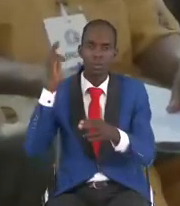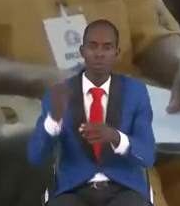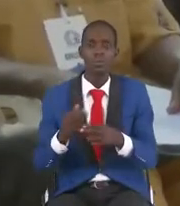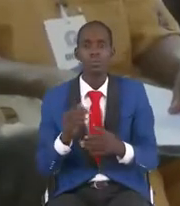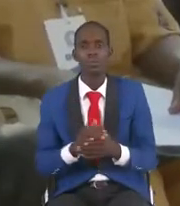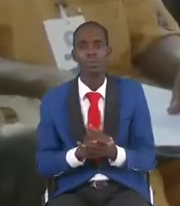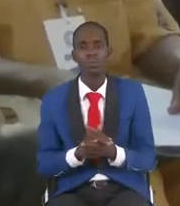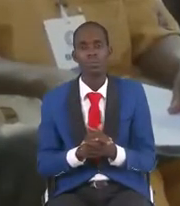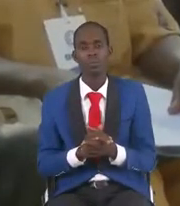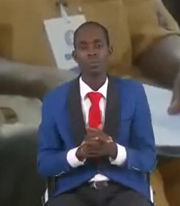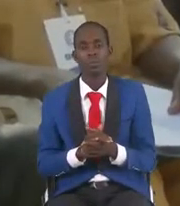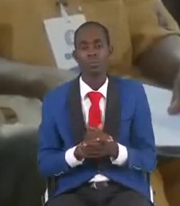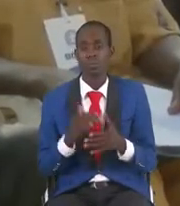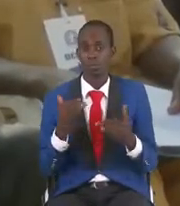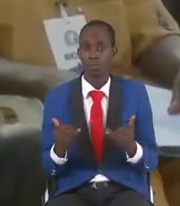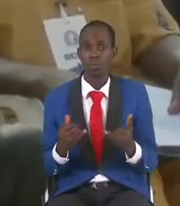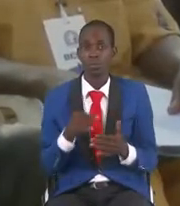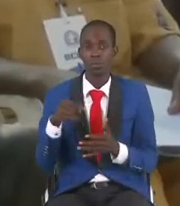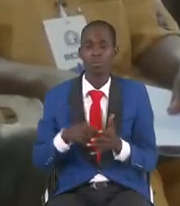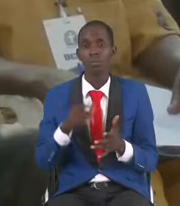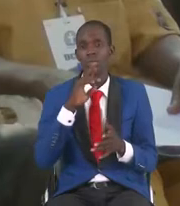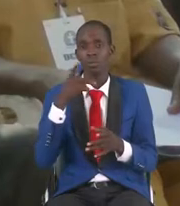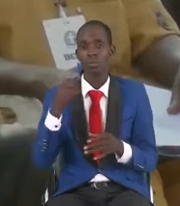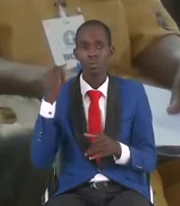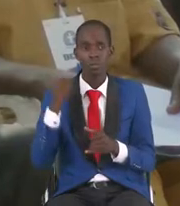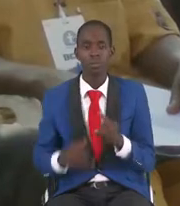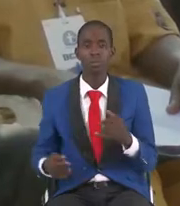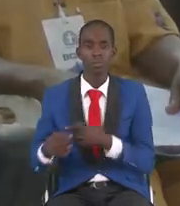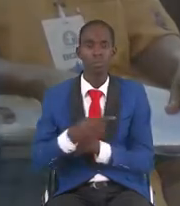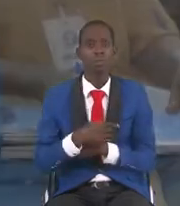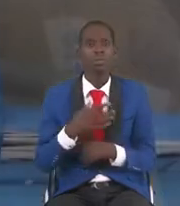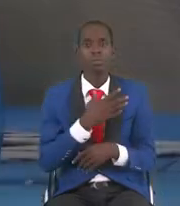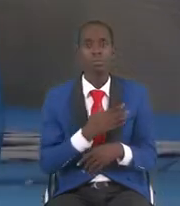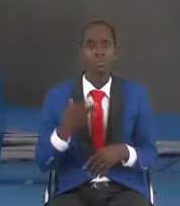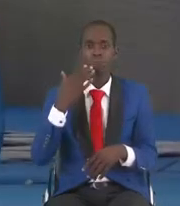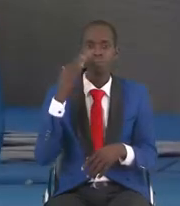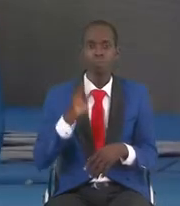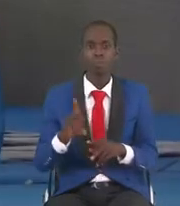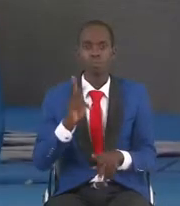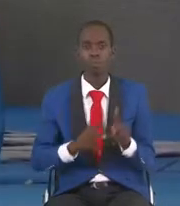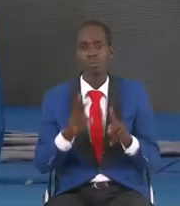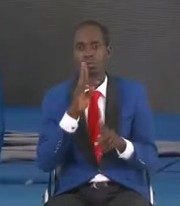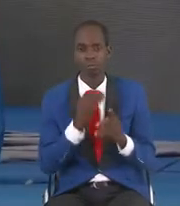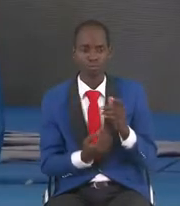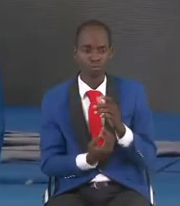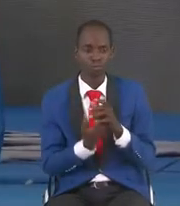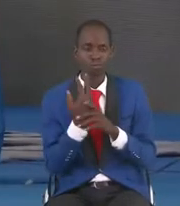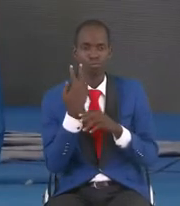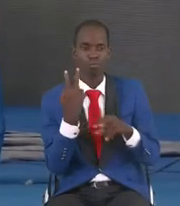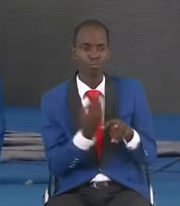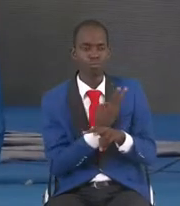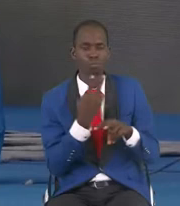Now, these are the last days, and evil people growing worse and worse. How are they doing